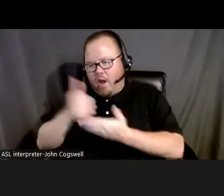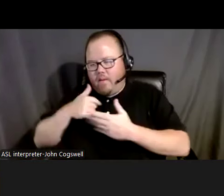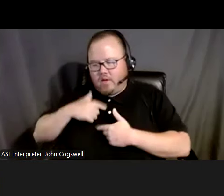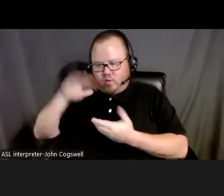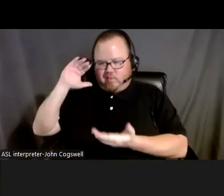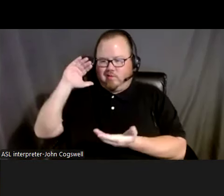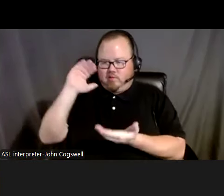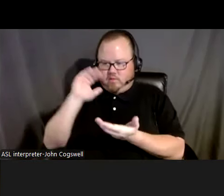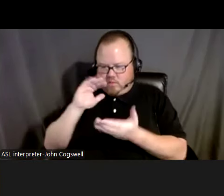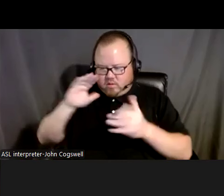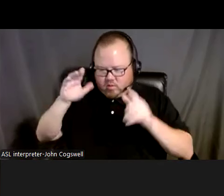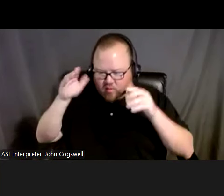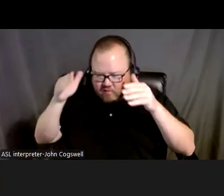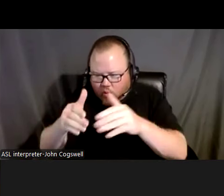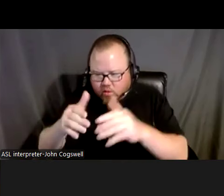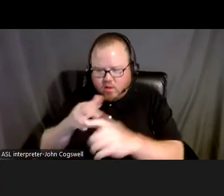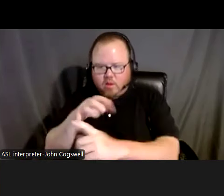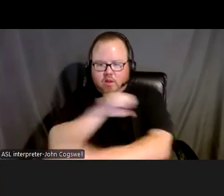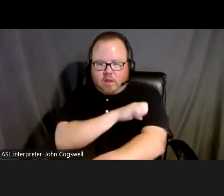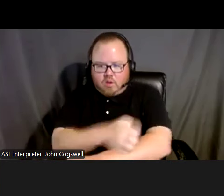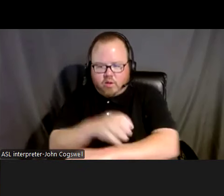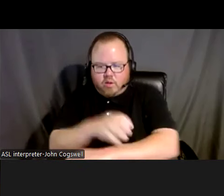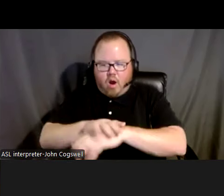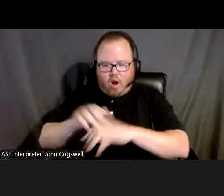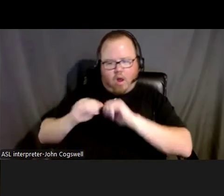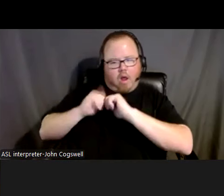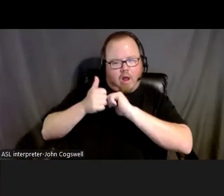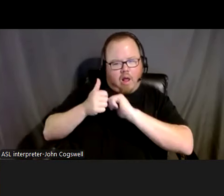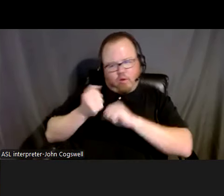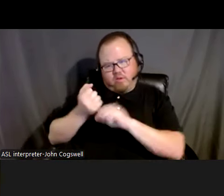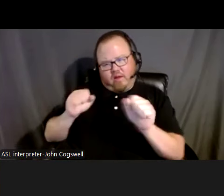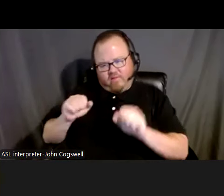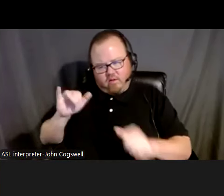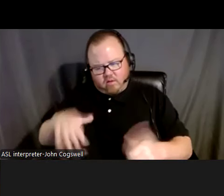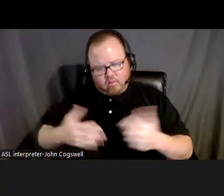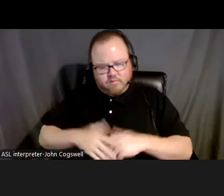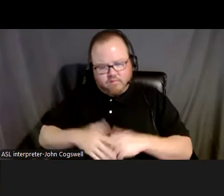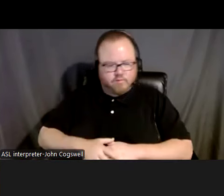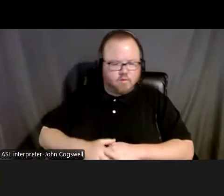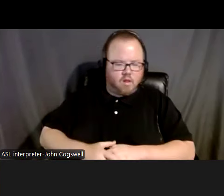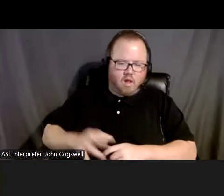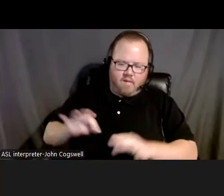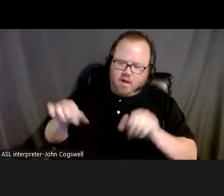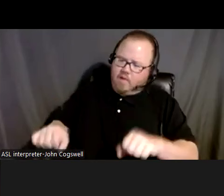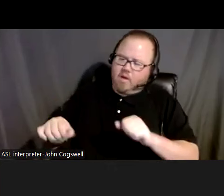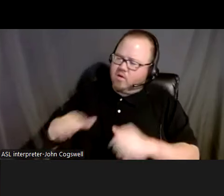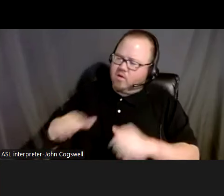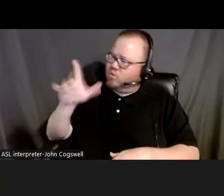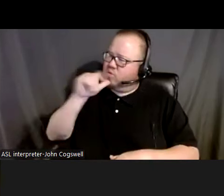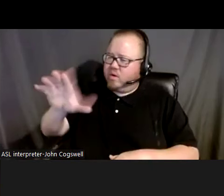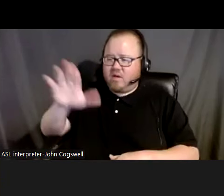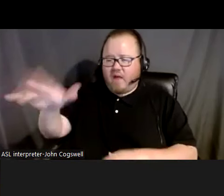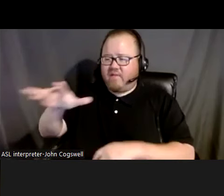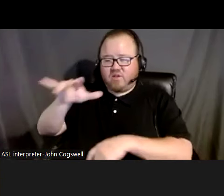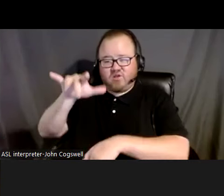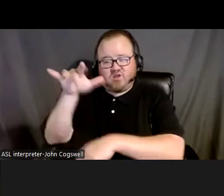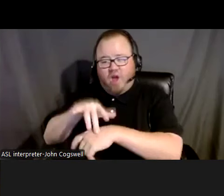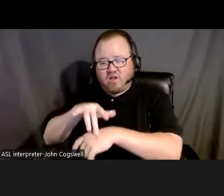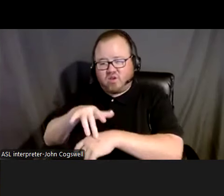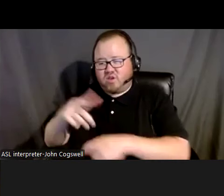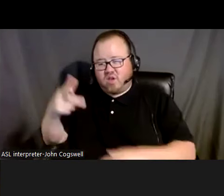of where we need to focus our energy on means safety. Again, it goes back to that capability. Someone who's never touched a firearm is